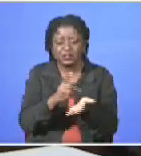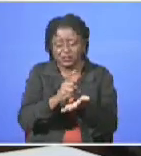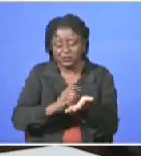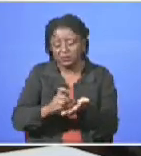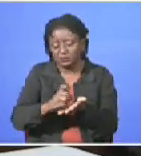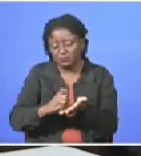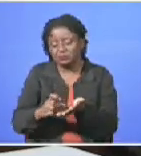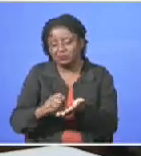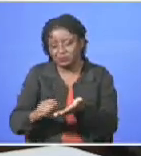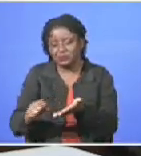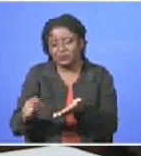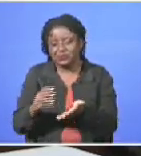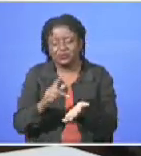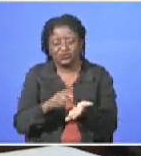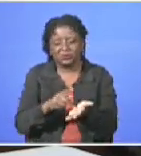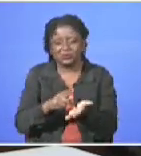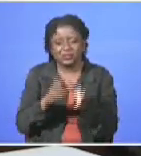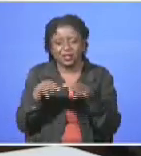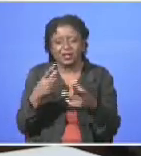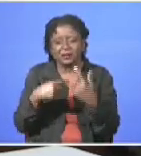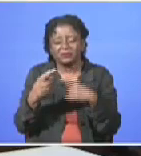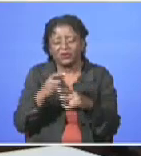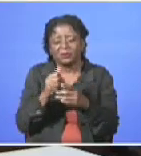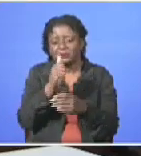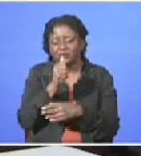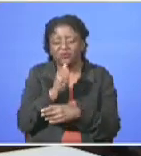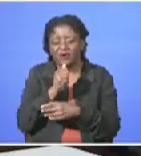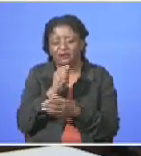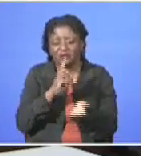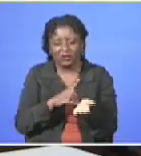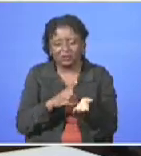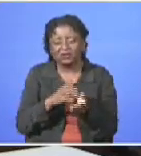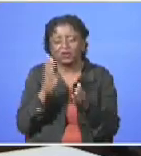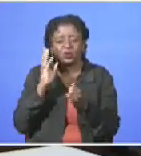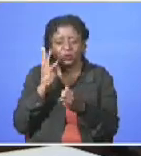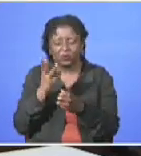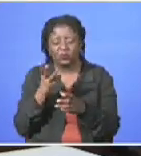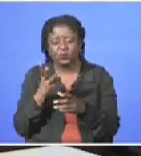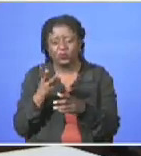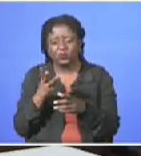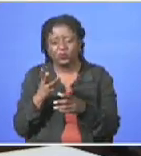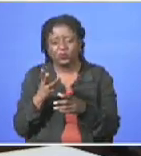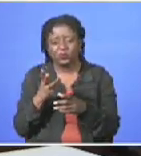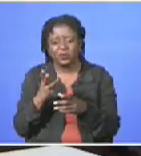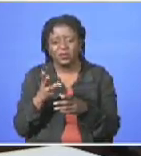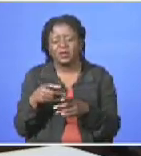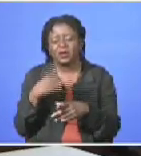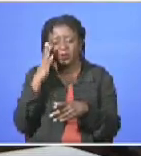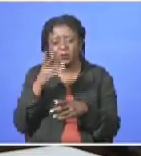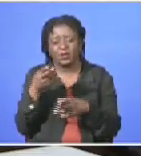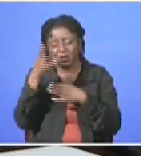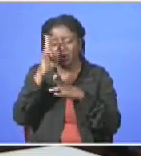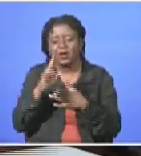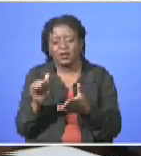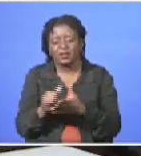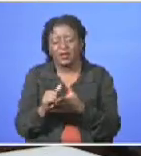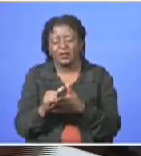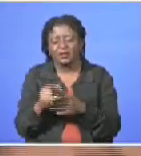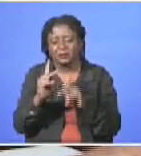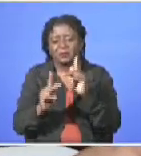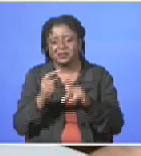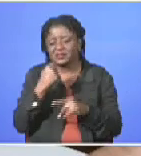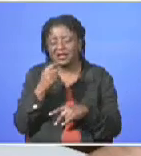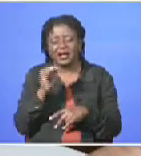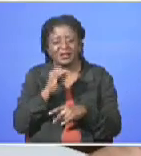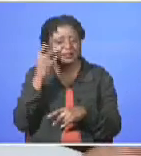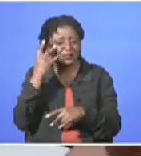come from a private physician, and we would honor that. So a lot of persons may say, oh, I see doctor privately, so I have